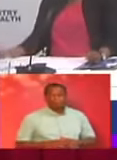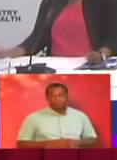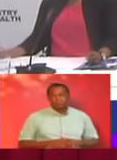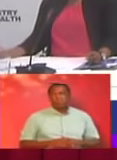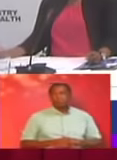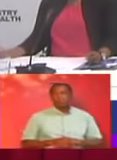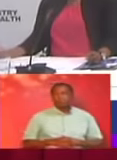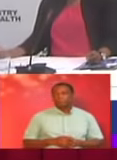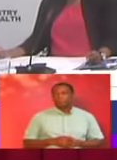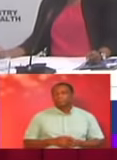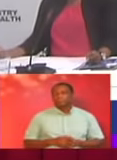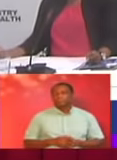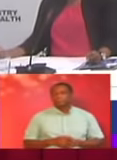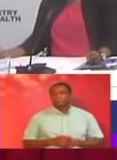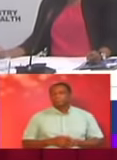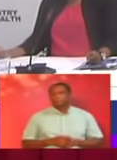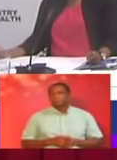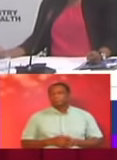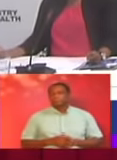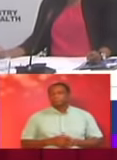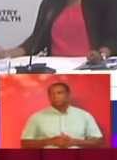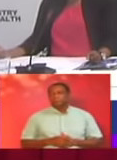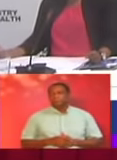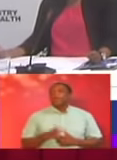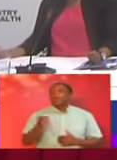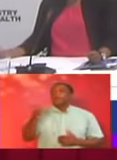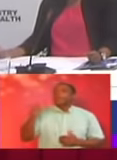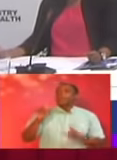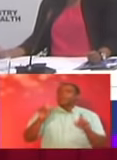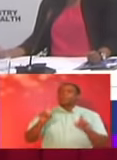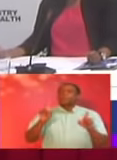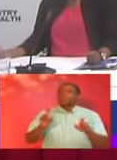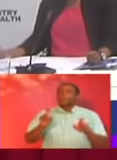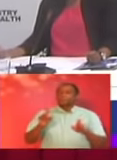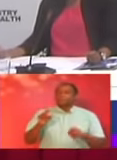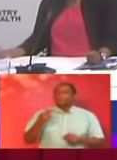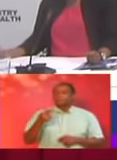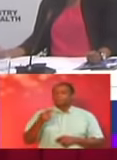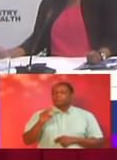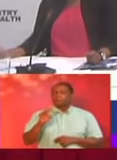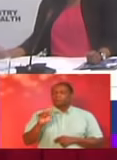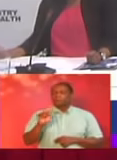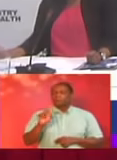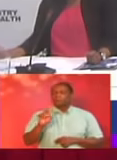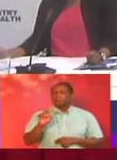Thank you very much. And we go now to a follow-up question, please, from Guardian Media Limited.